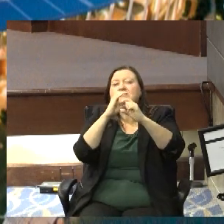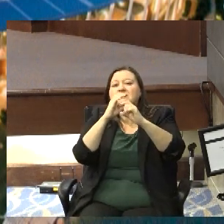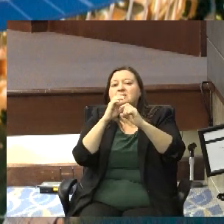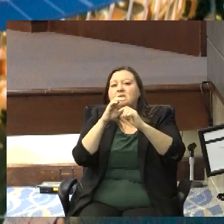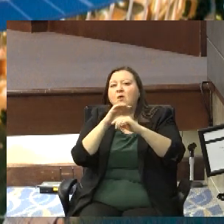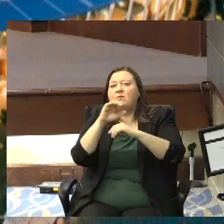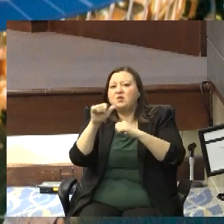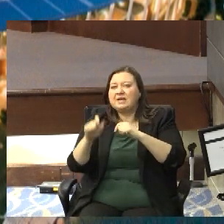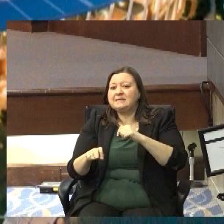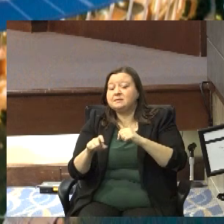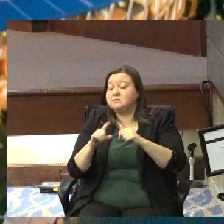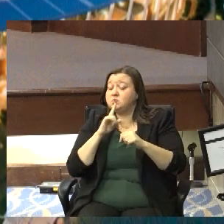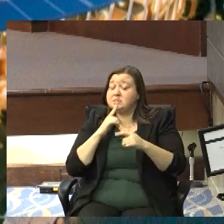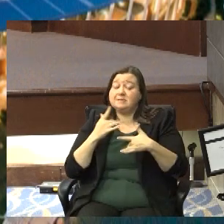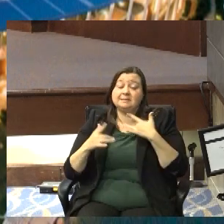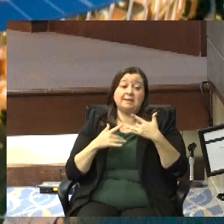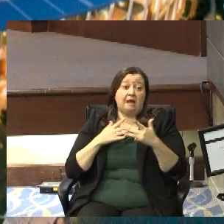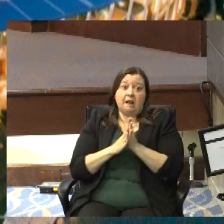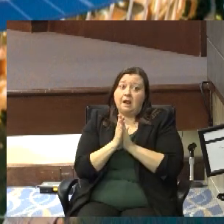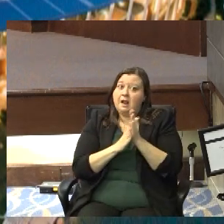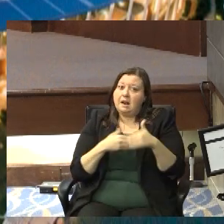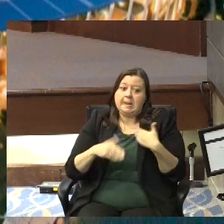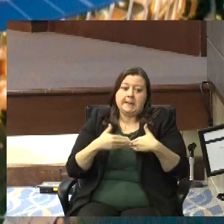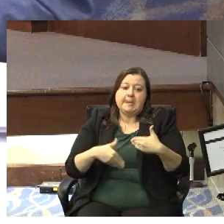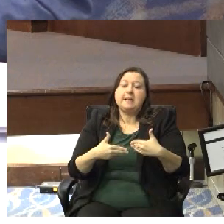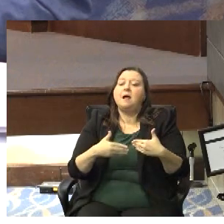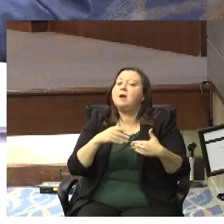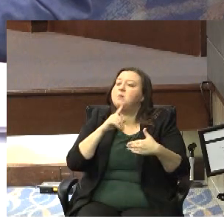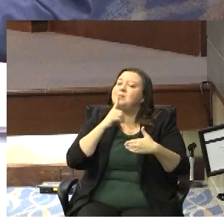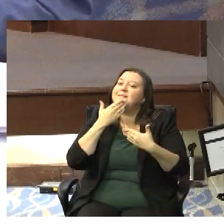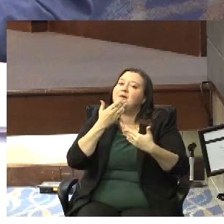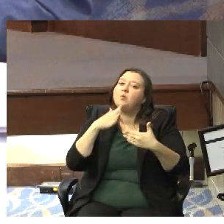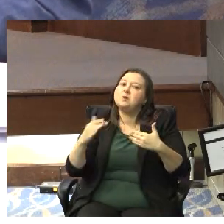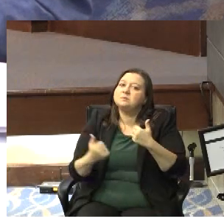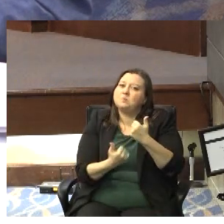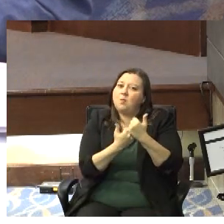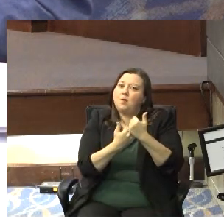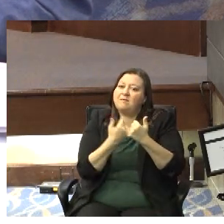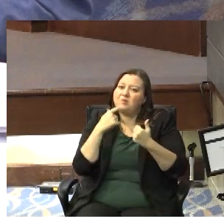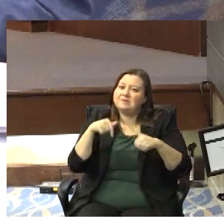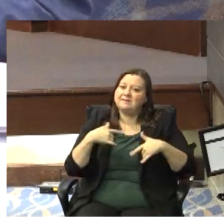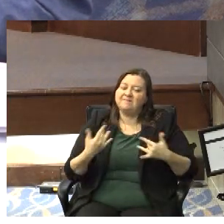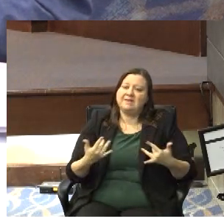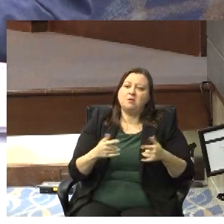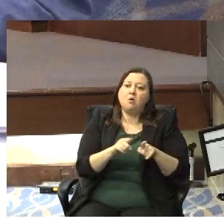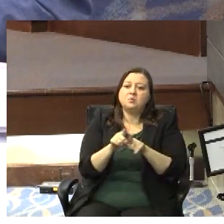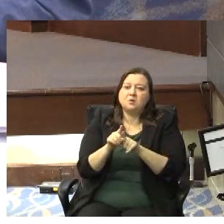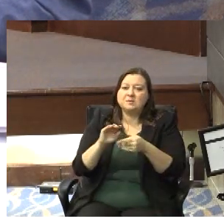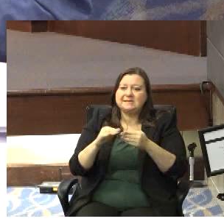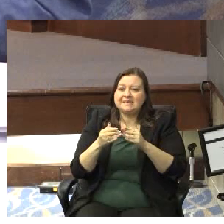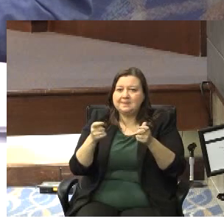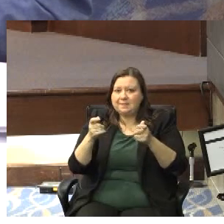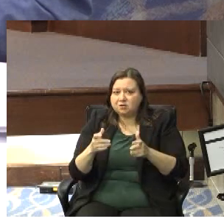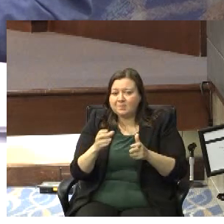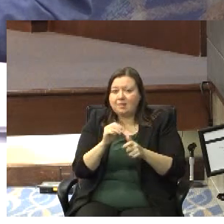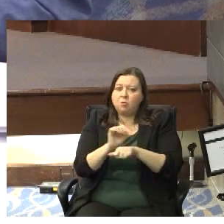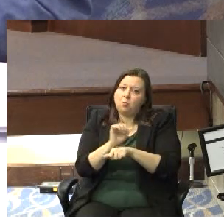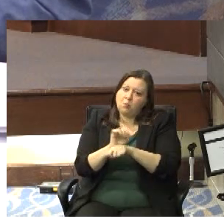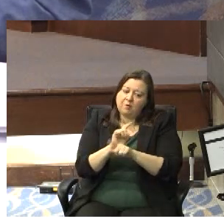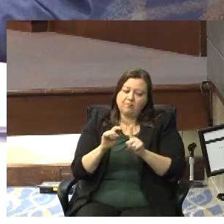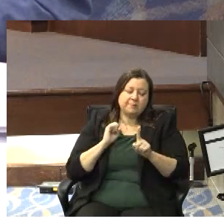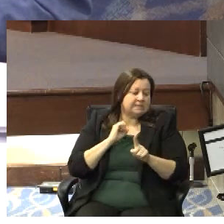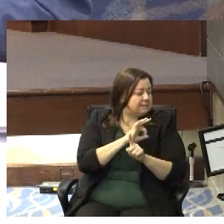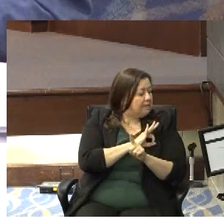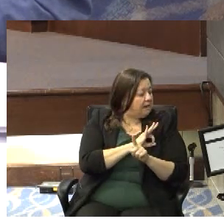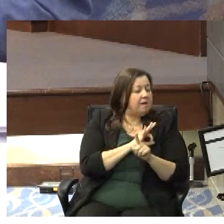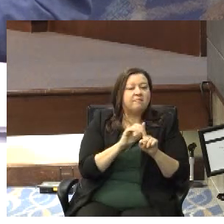speed ahead right now. I want to appreciate y'all's support to put on this event. Also the support from city management and all the work from the staff